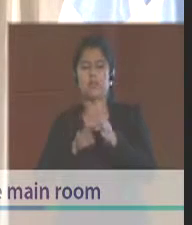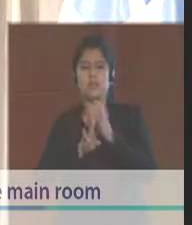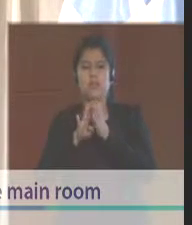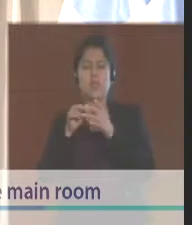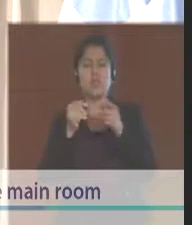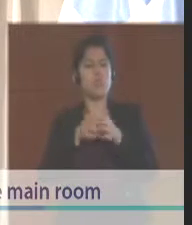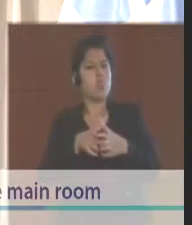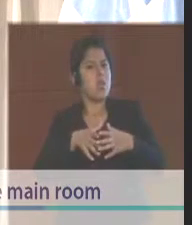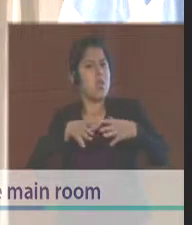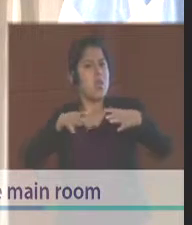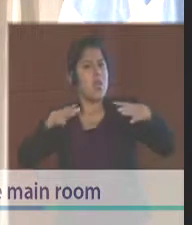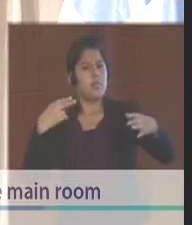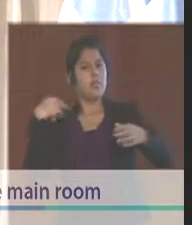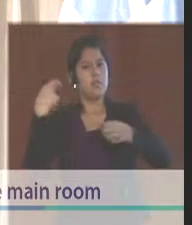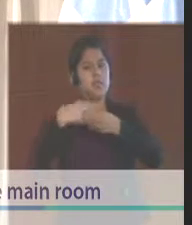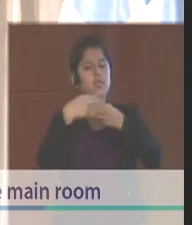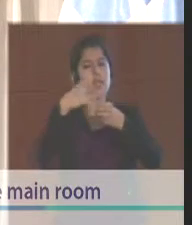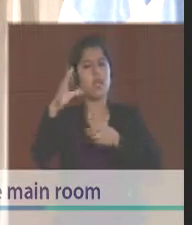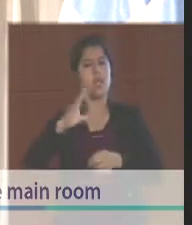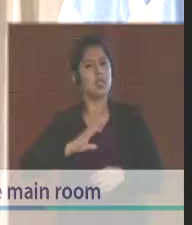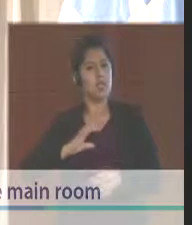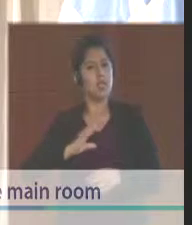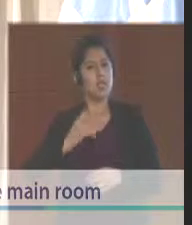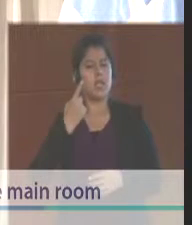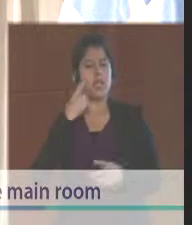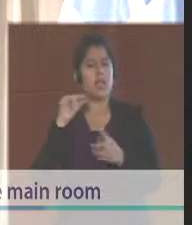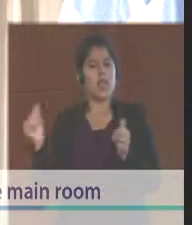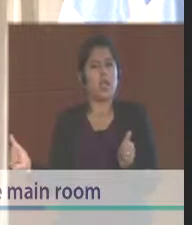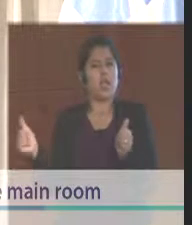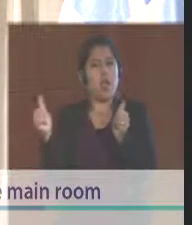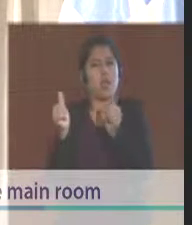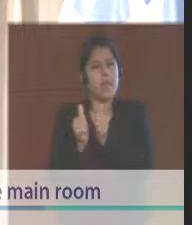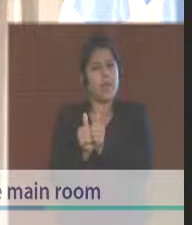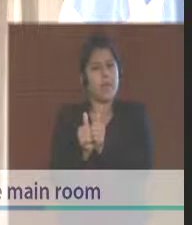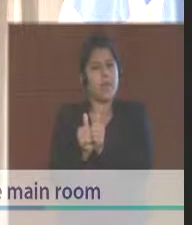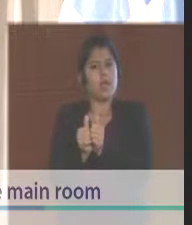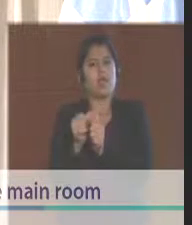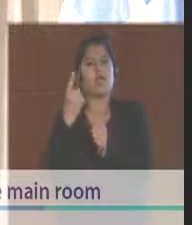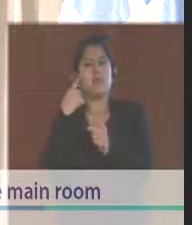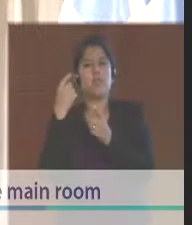has developed a very broad program of technical assistance